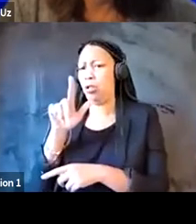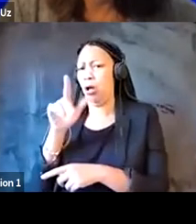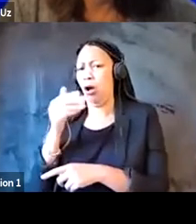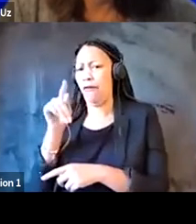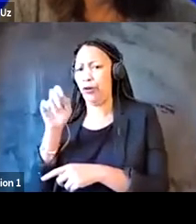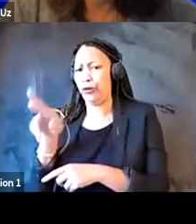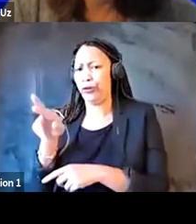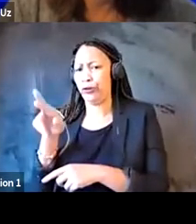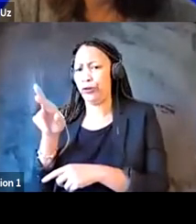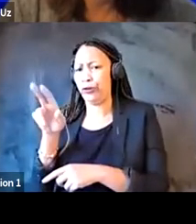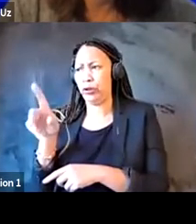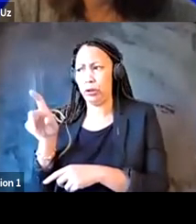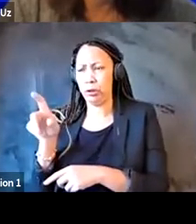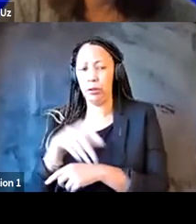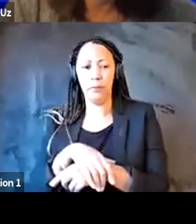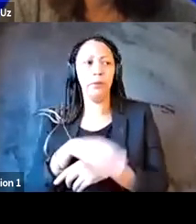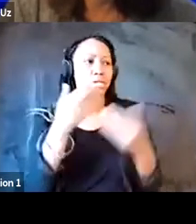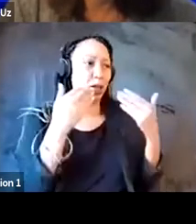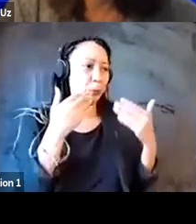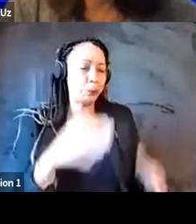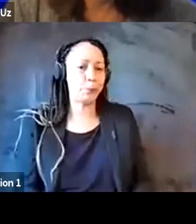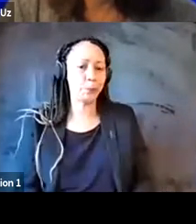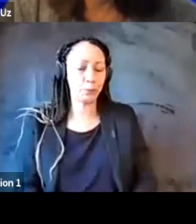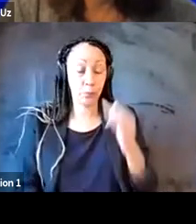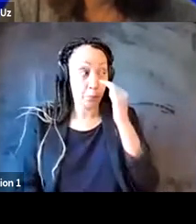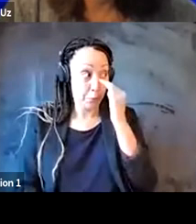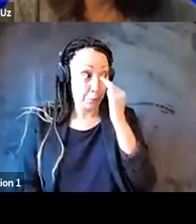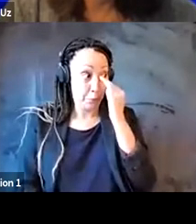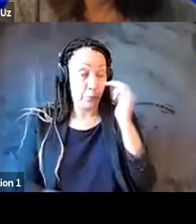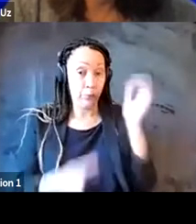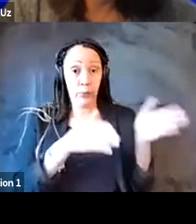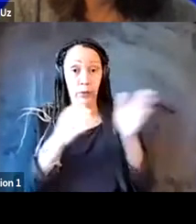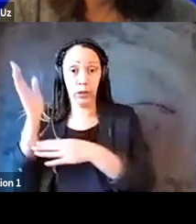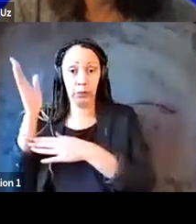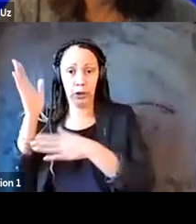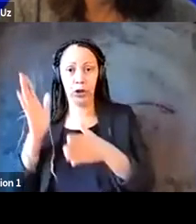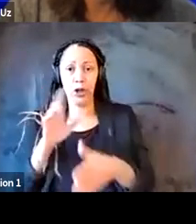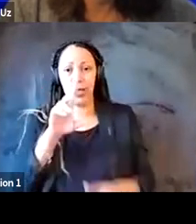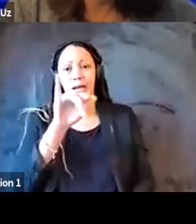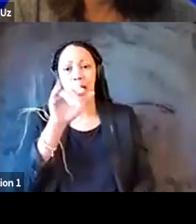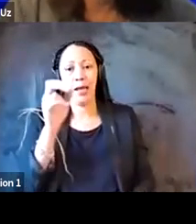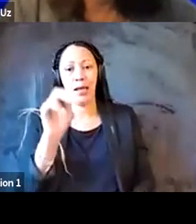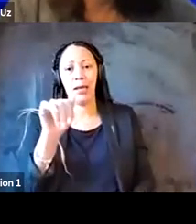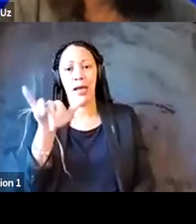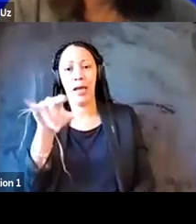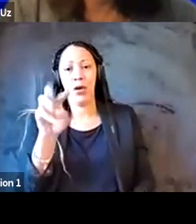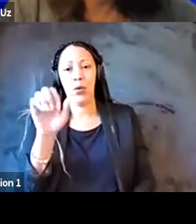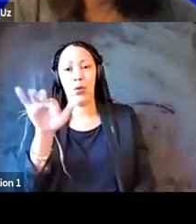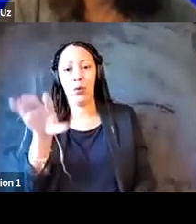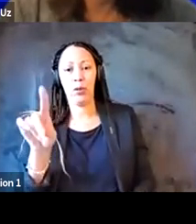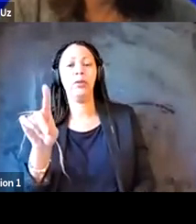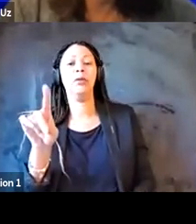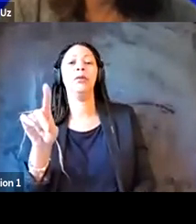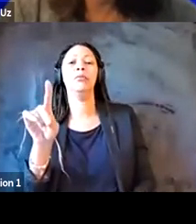Questions? Thank you. Our next speaker is Diane Atwood, who will be then